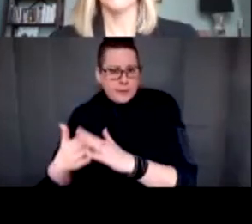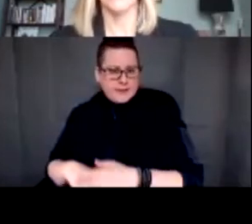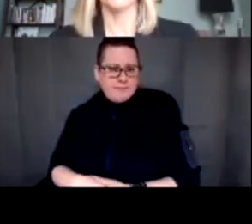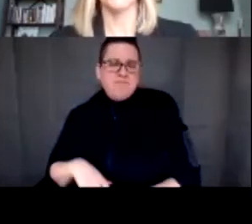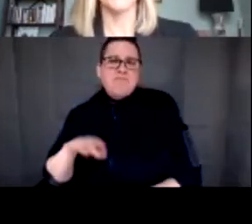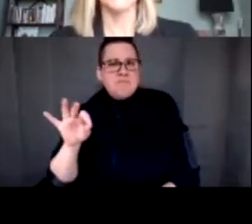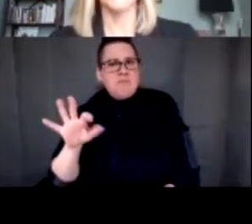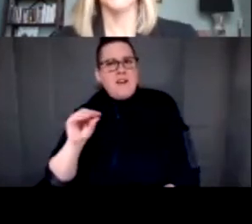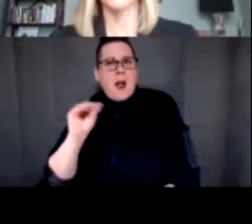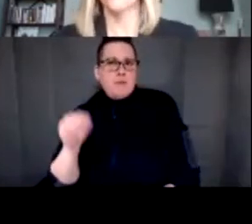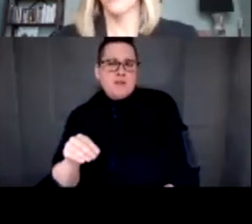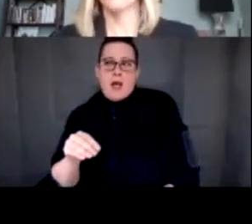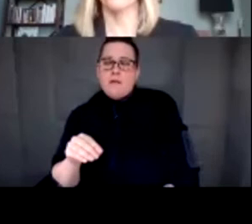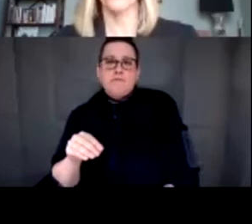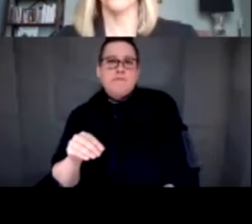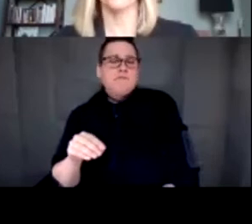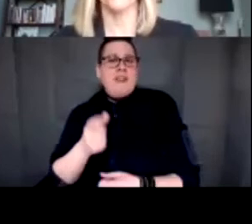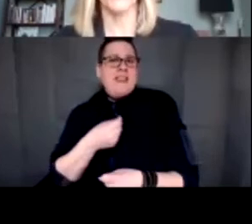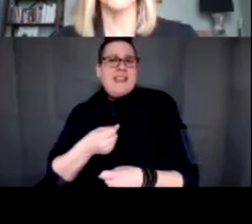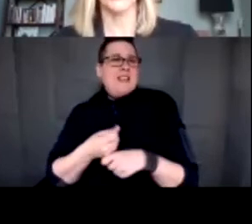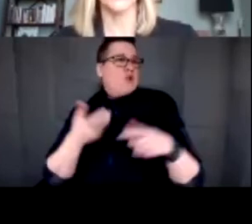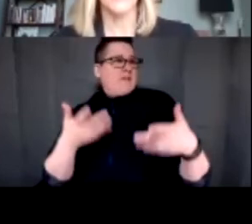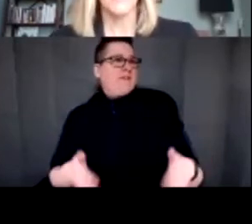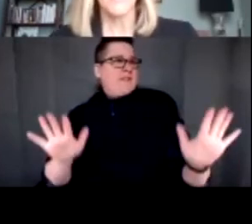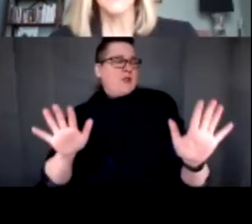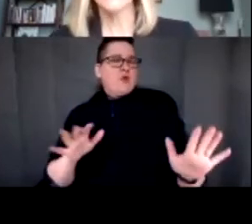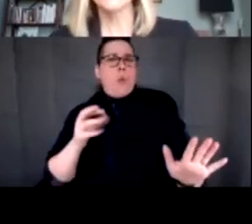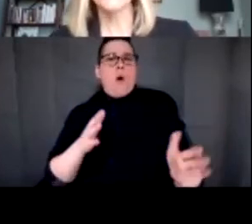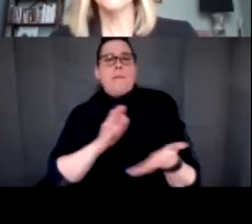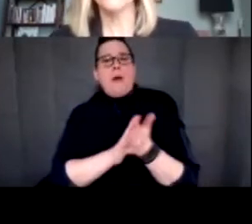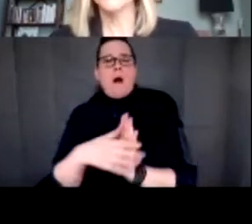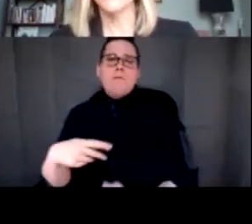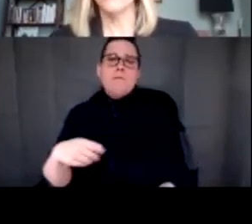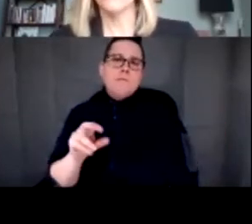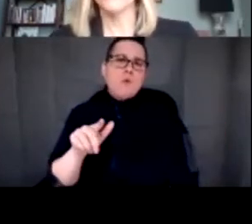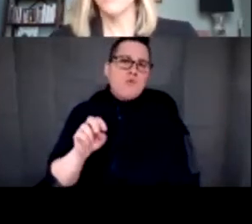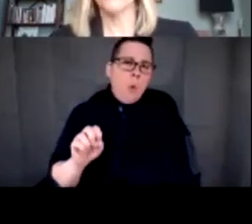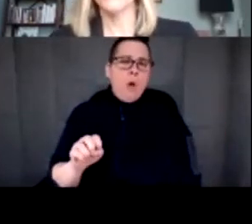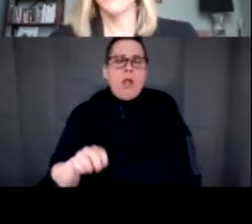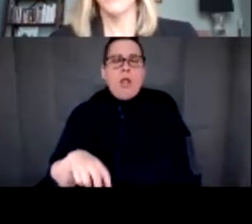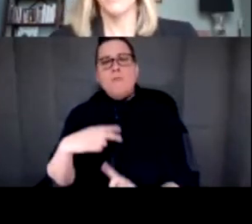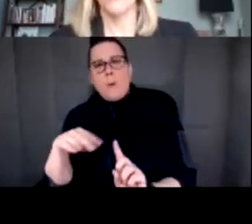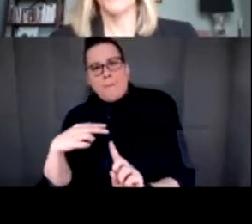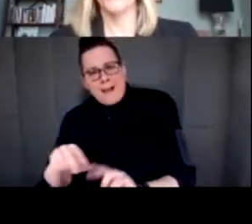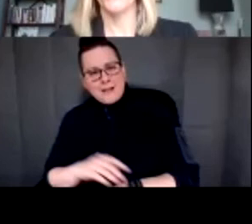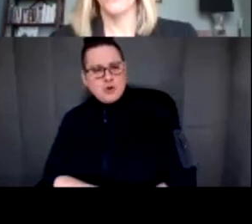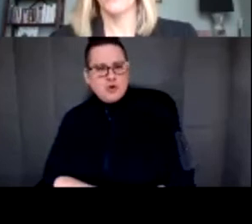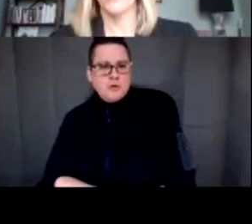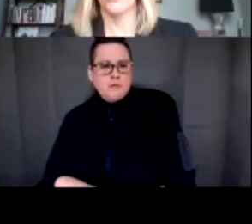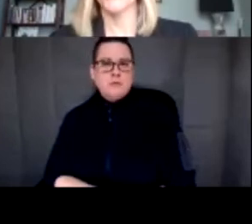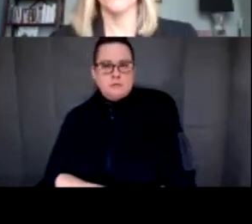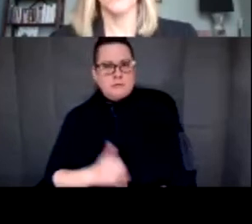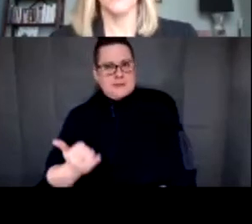get to the end of their sentence or they're on parole or probation. And given the increasing numbers that we're seeing of people who